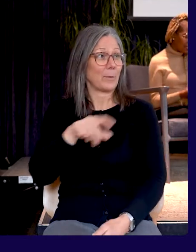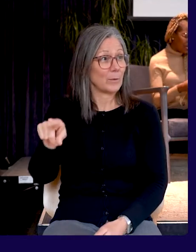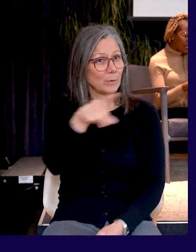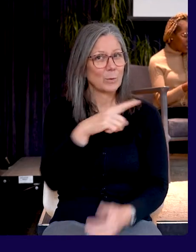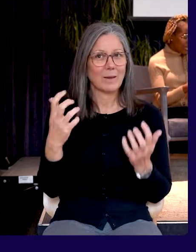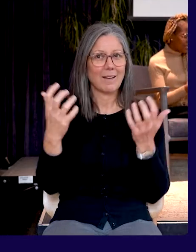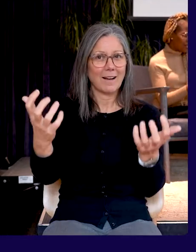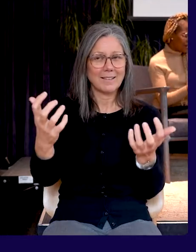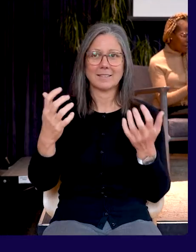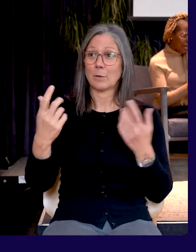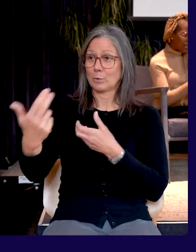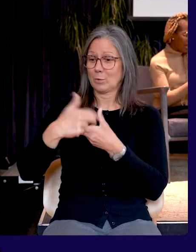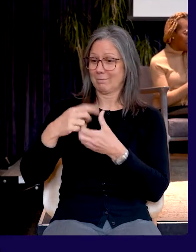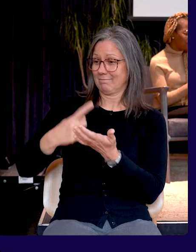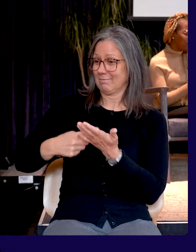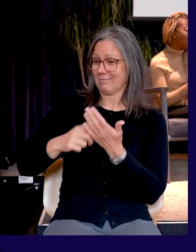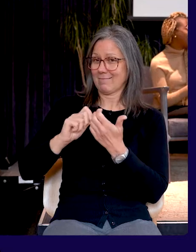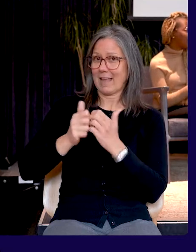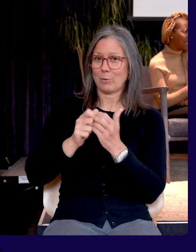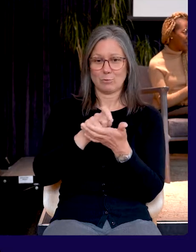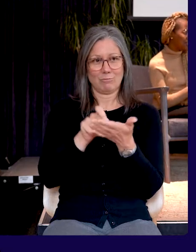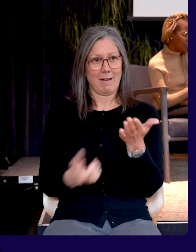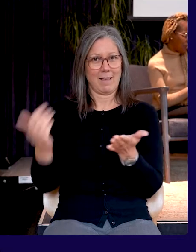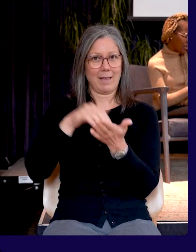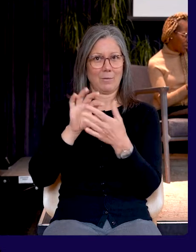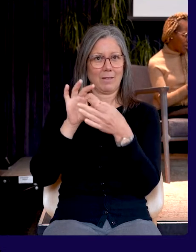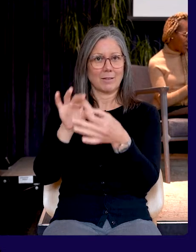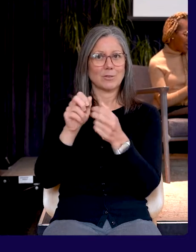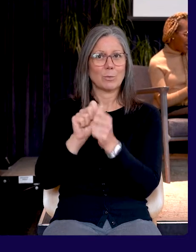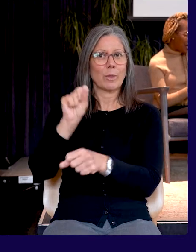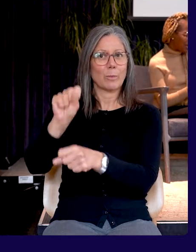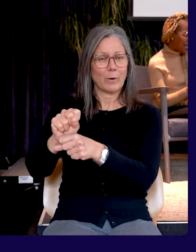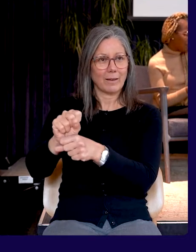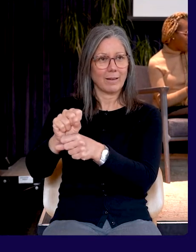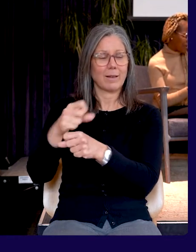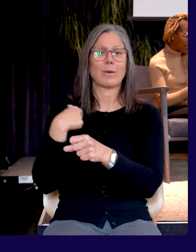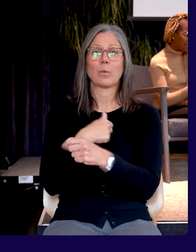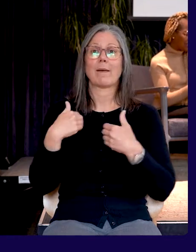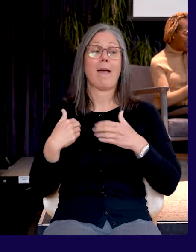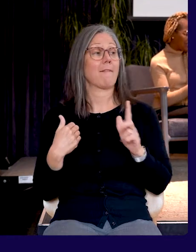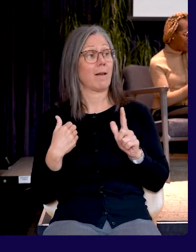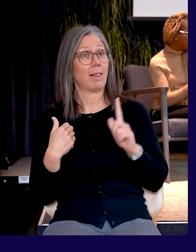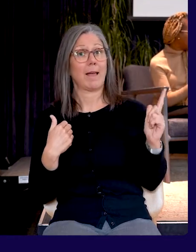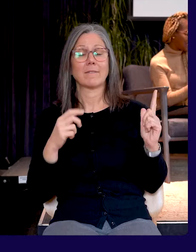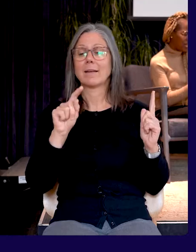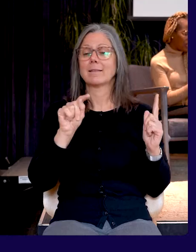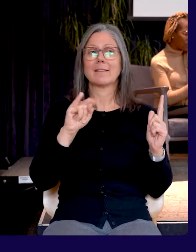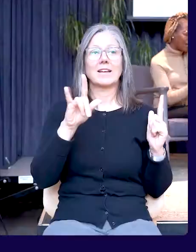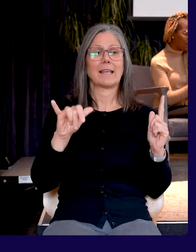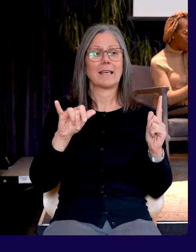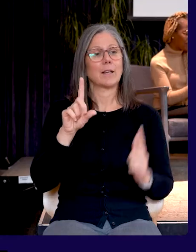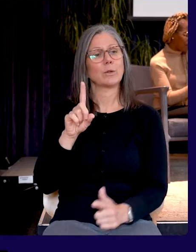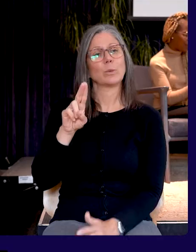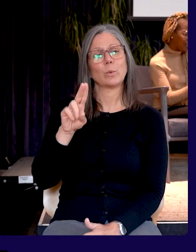audience. So joining us to talk about how to rewrite our relationship with work, we have on my far left, Tiffany Dufu, who is the